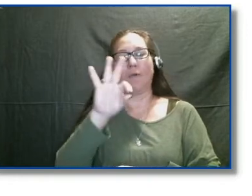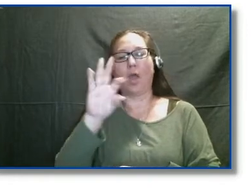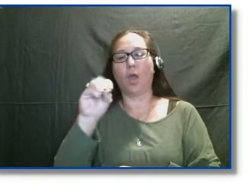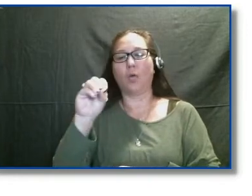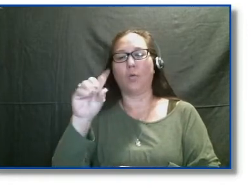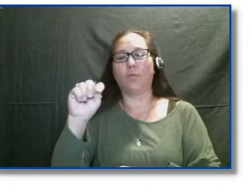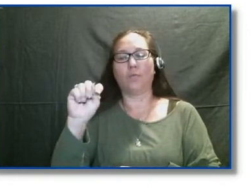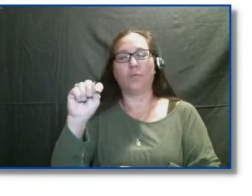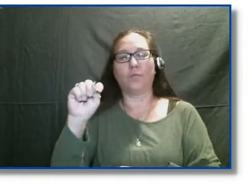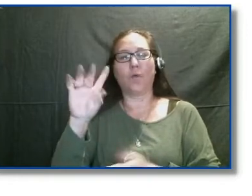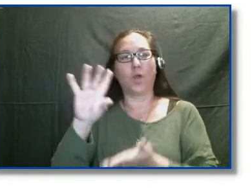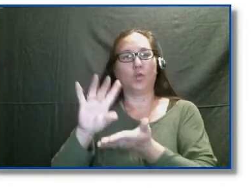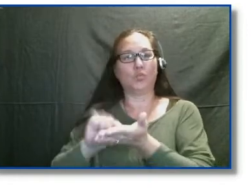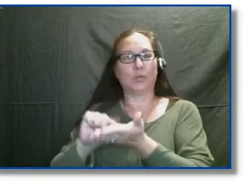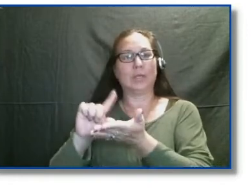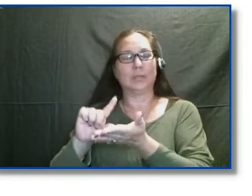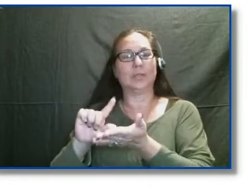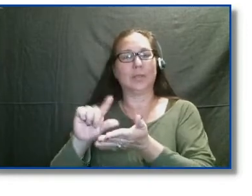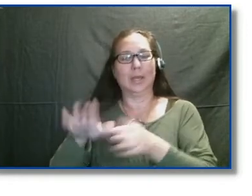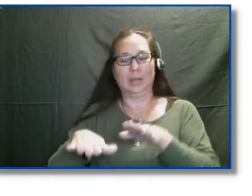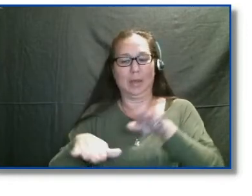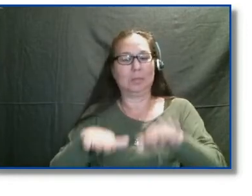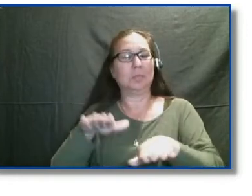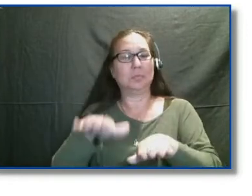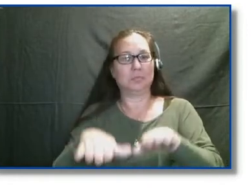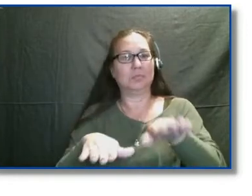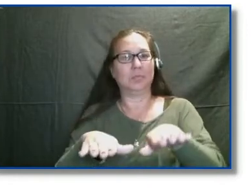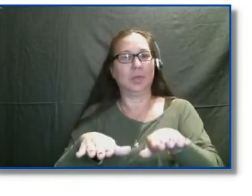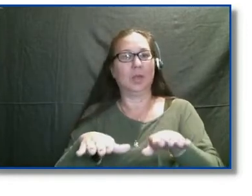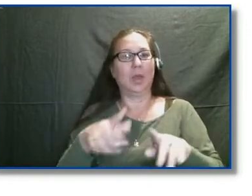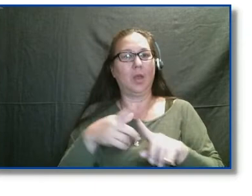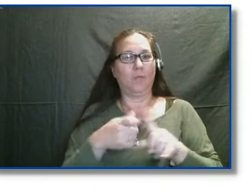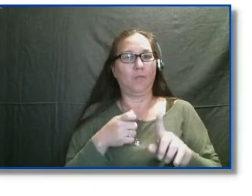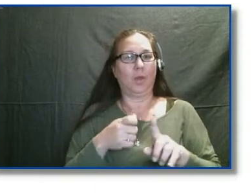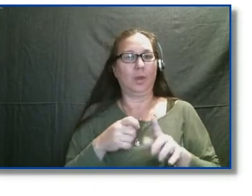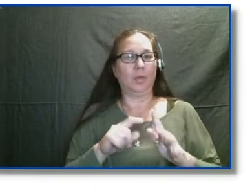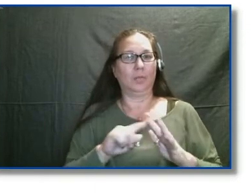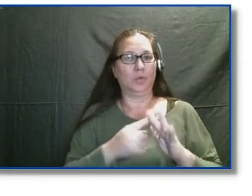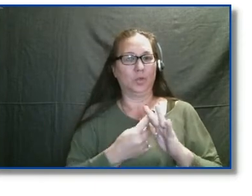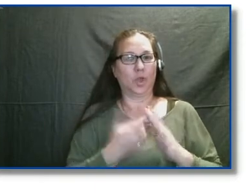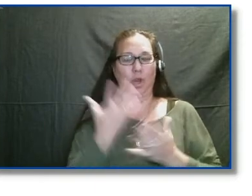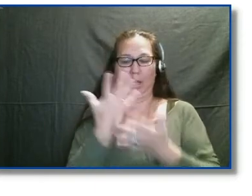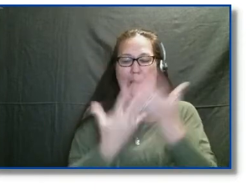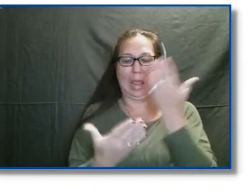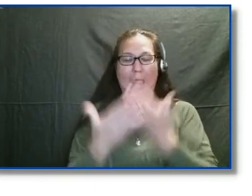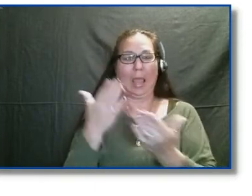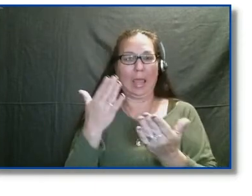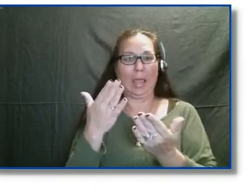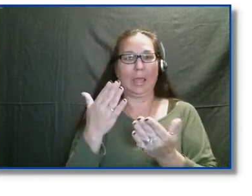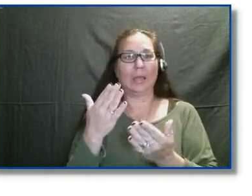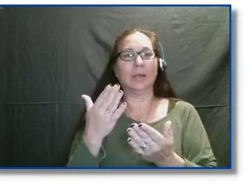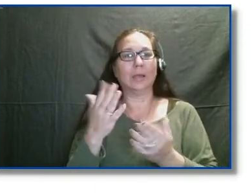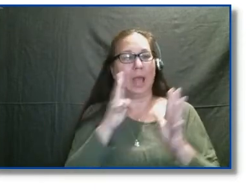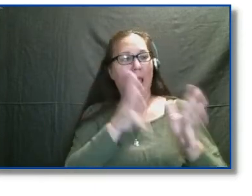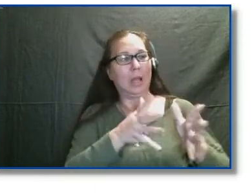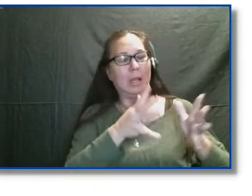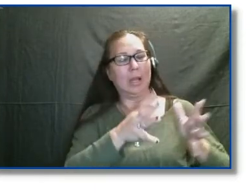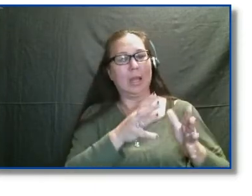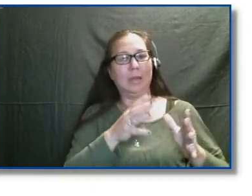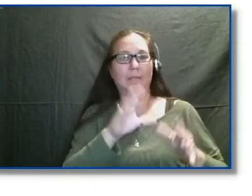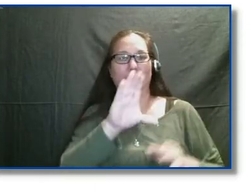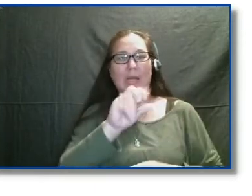individual footprints that humanity left from the beginning, starting from the handprints left in the caves, Paleolithic